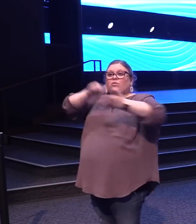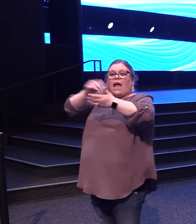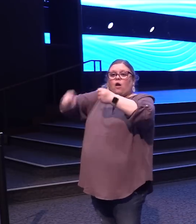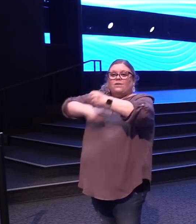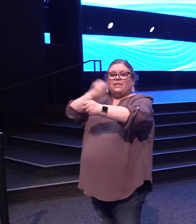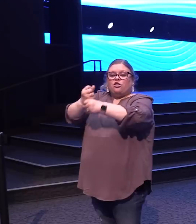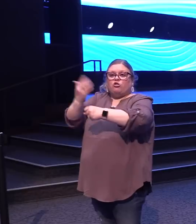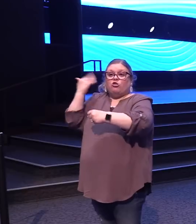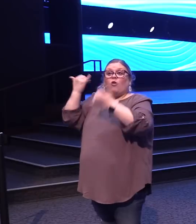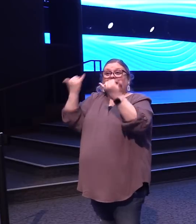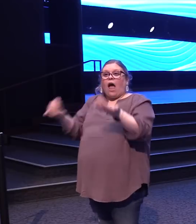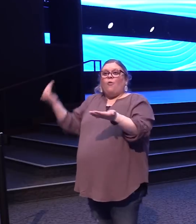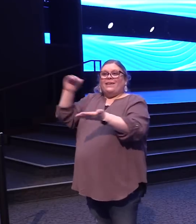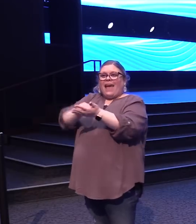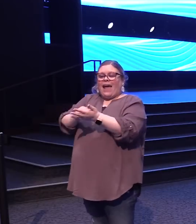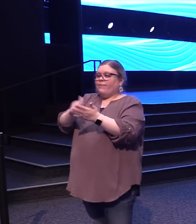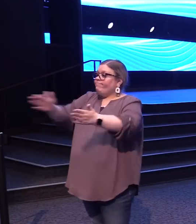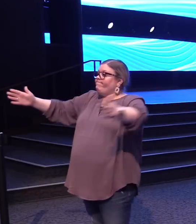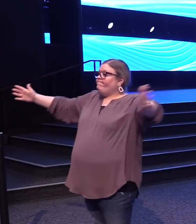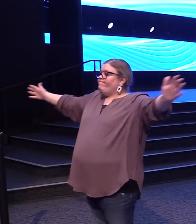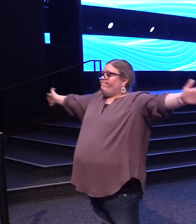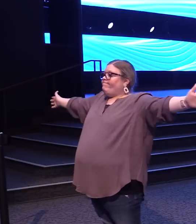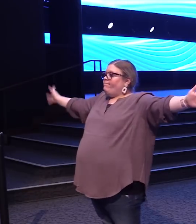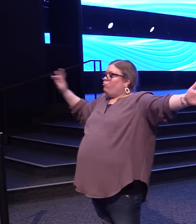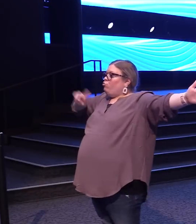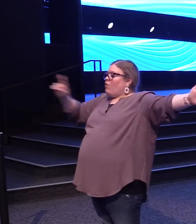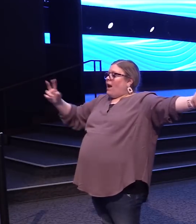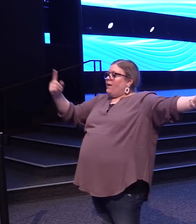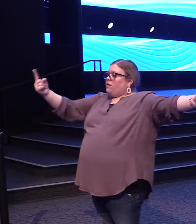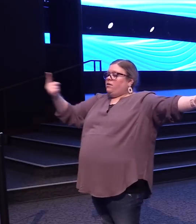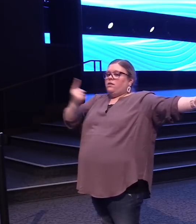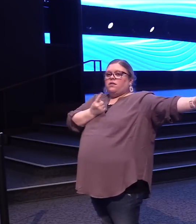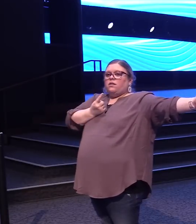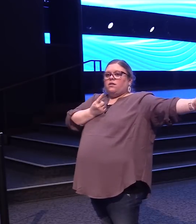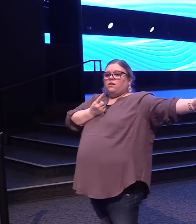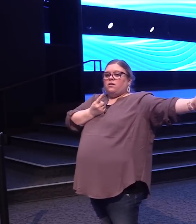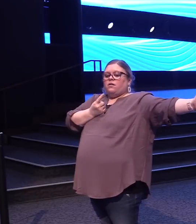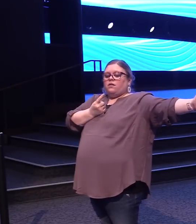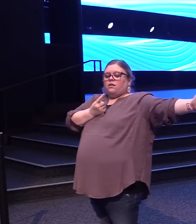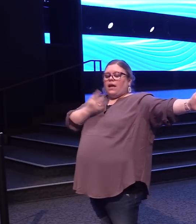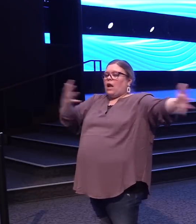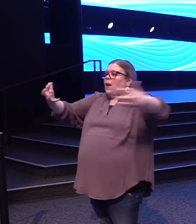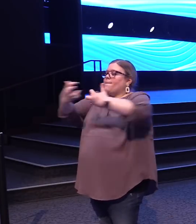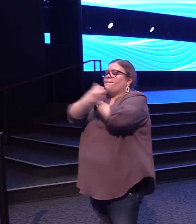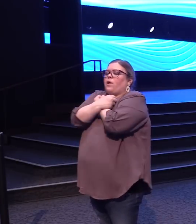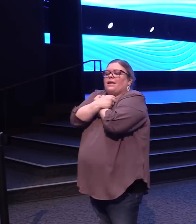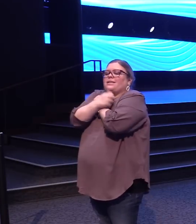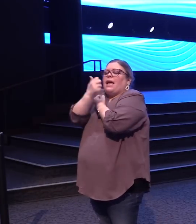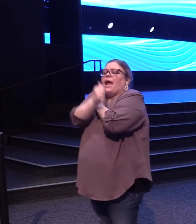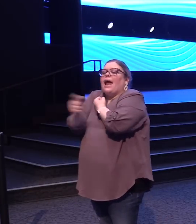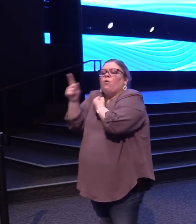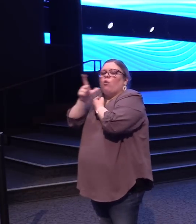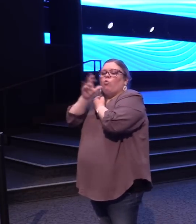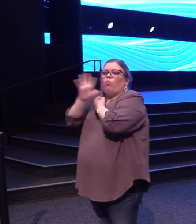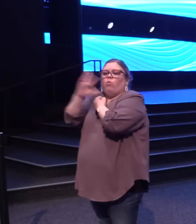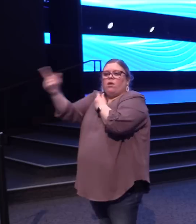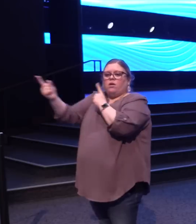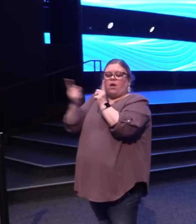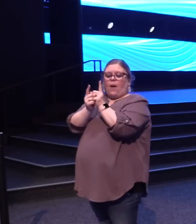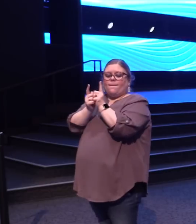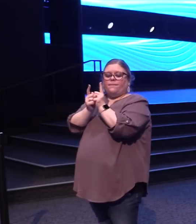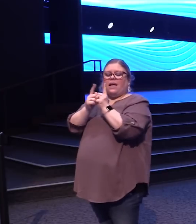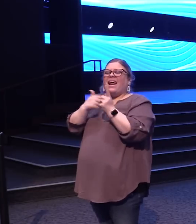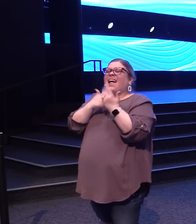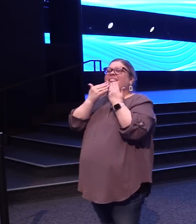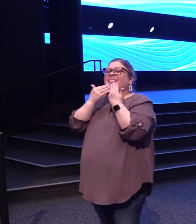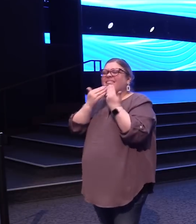standing with his open arms out, ready to receive and embrace anyone who would come. And I